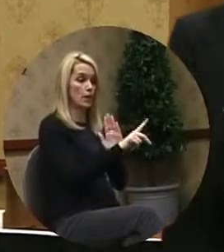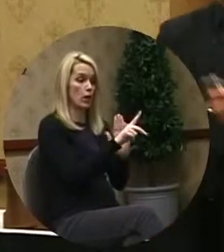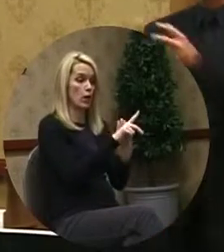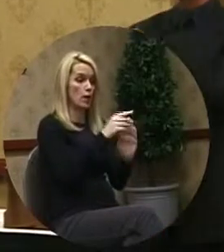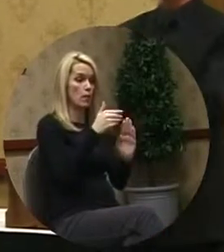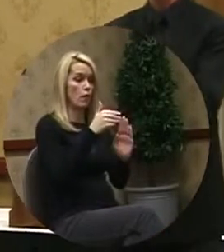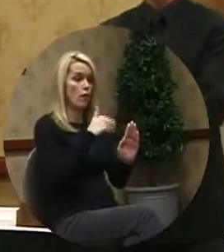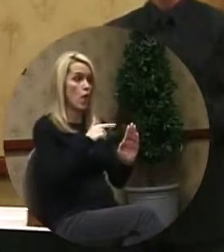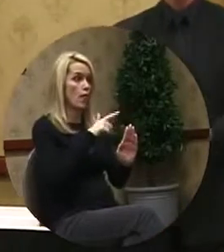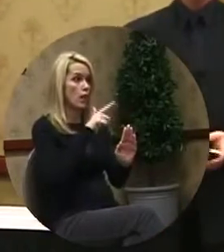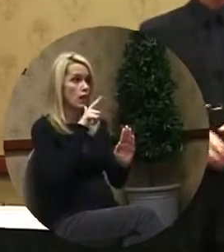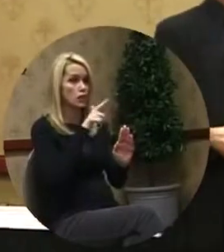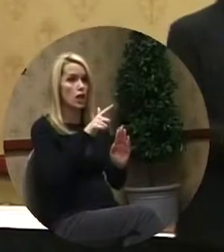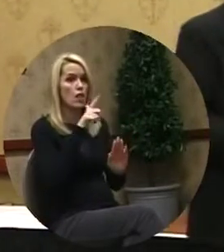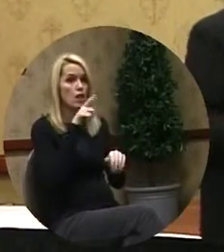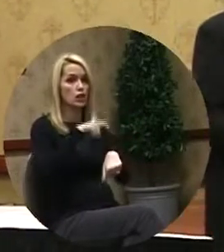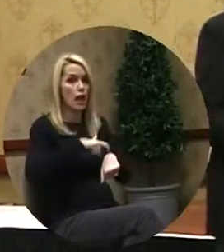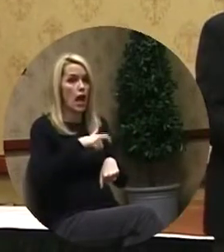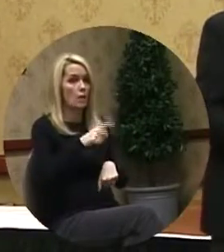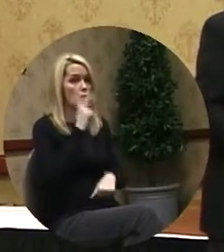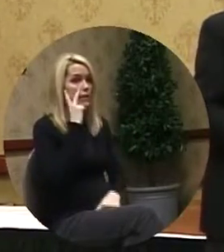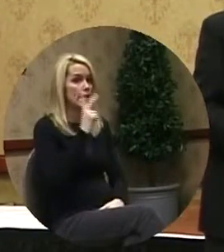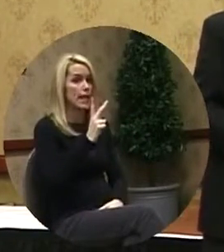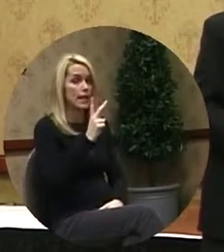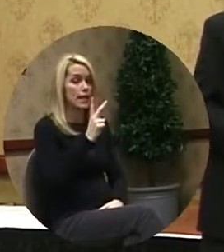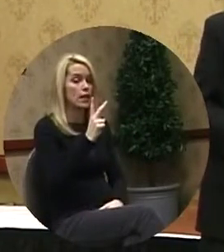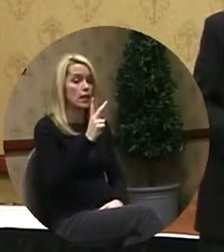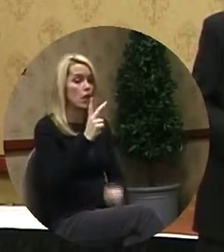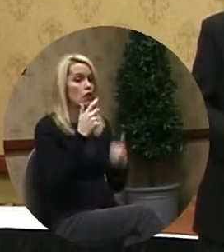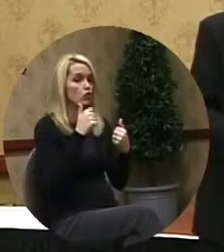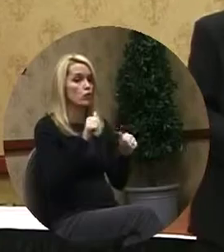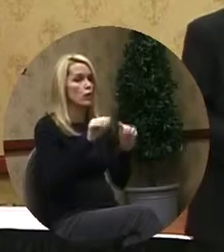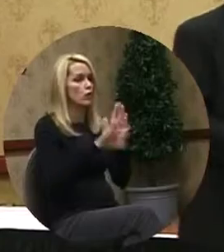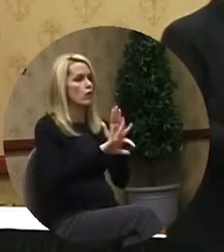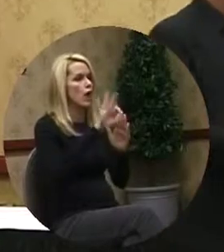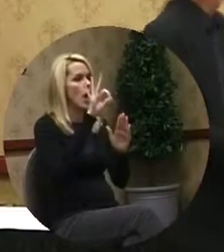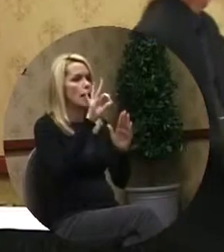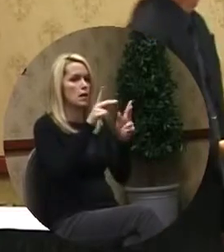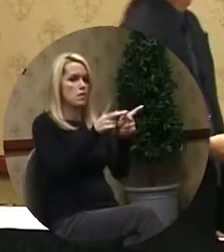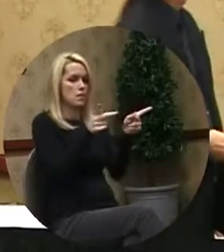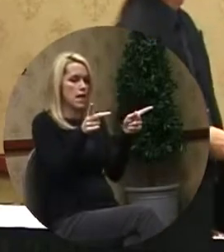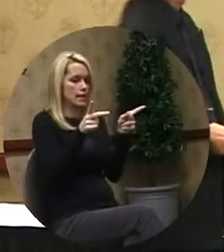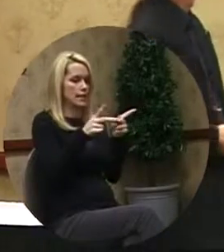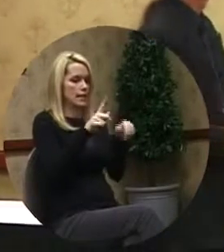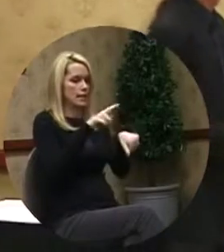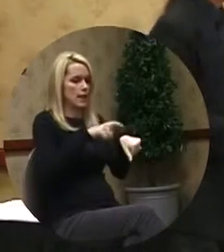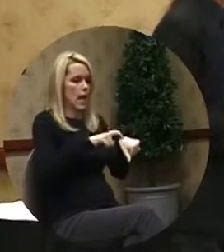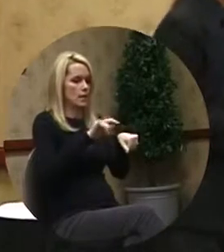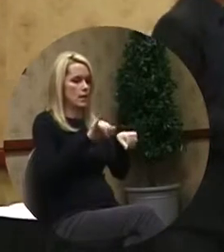before lunch or during lunch. You're starting to look for places it groups in time.